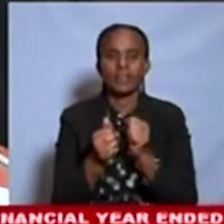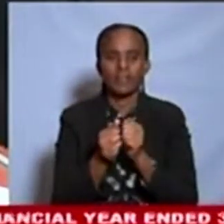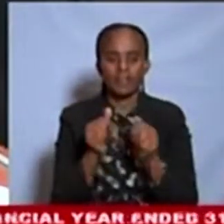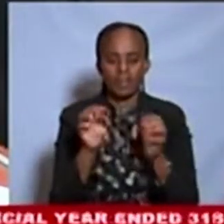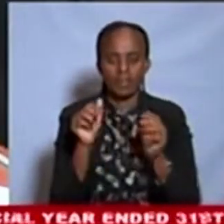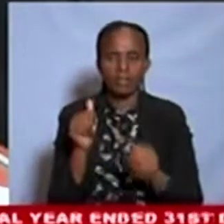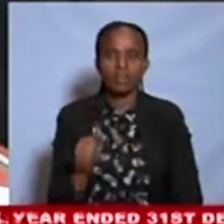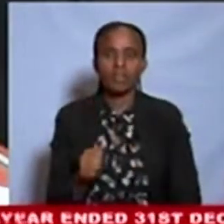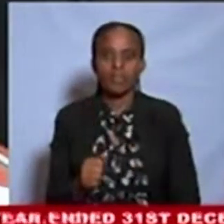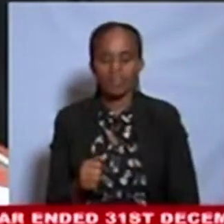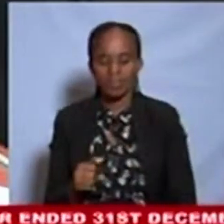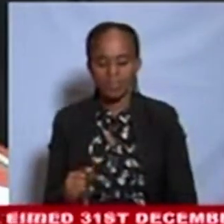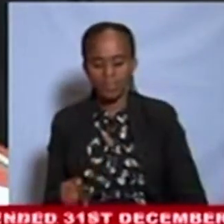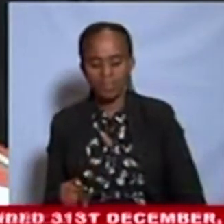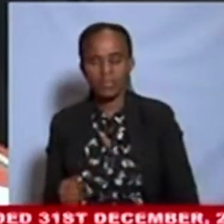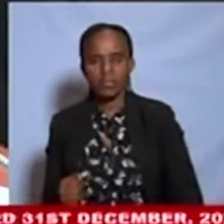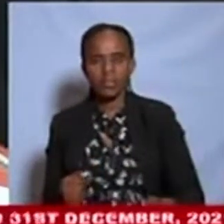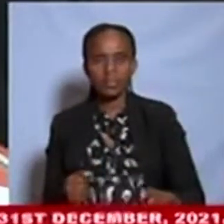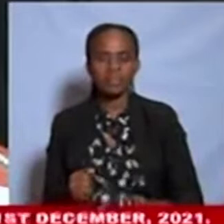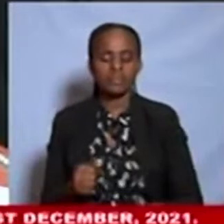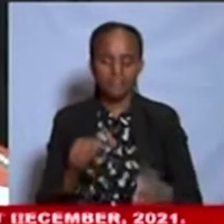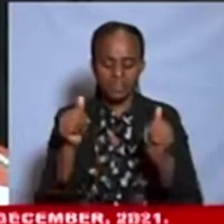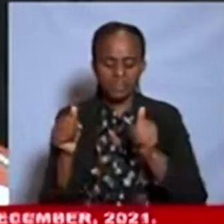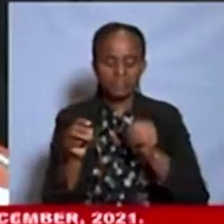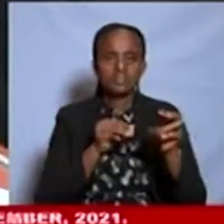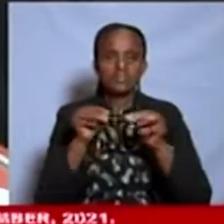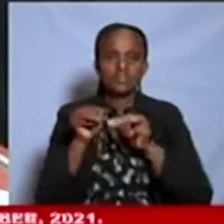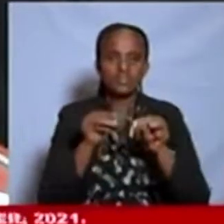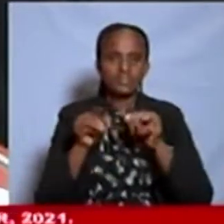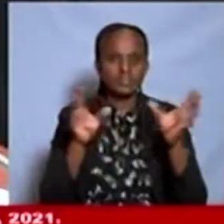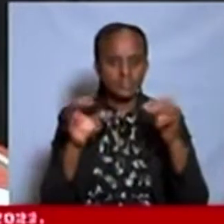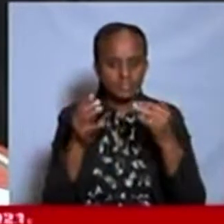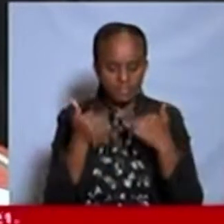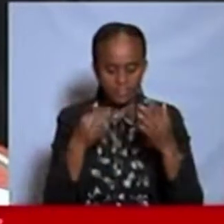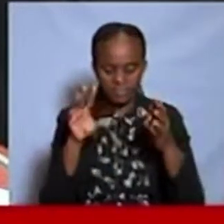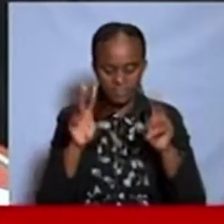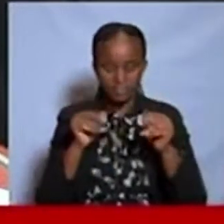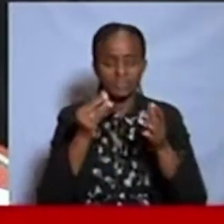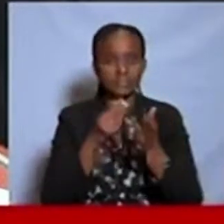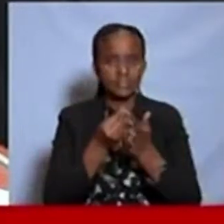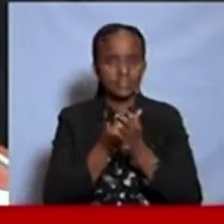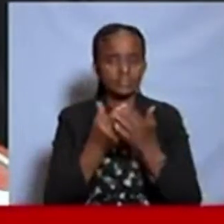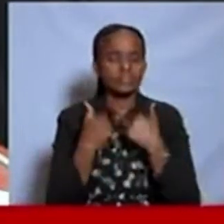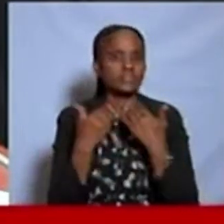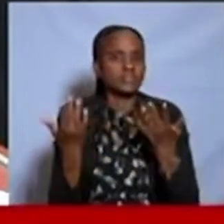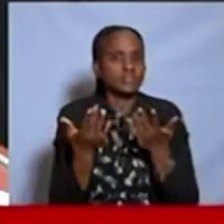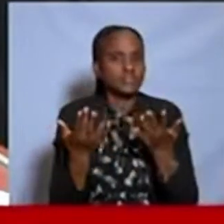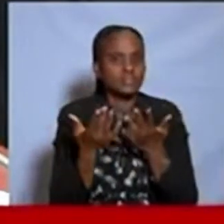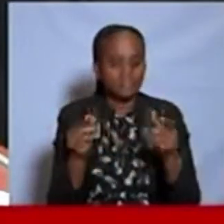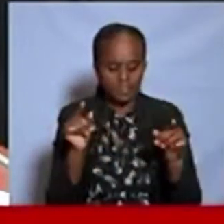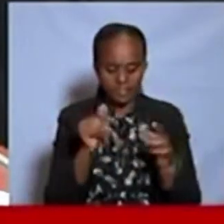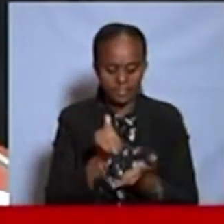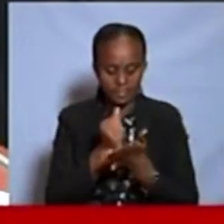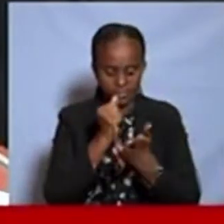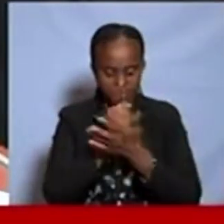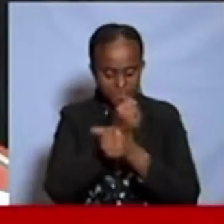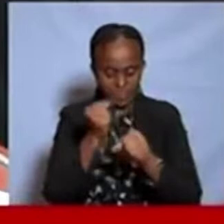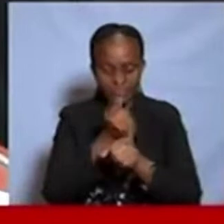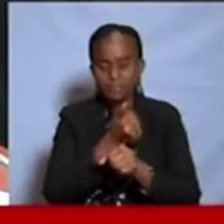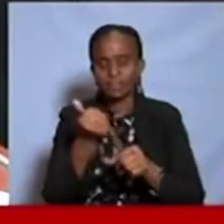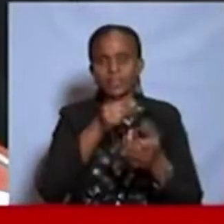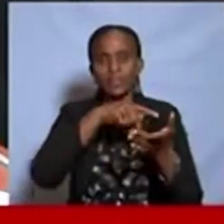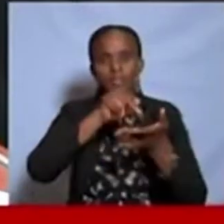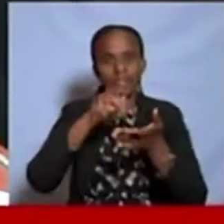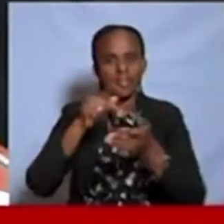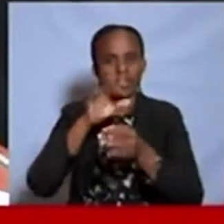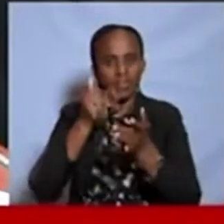taken. Management wishes to submit that the council currently has no financial capacity to liquidate the balance or pay the